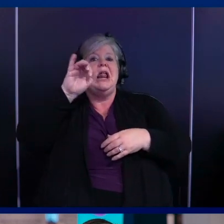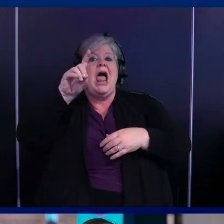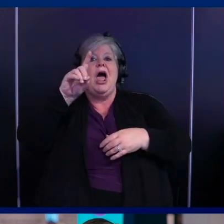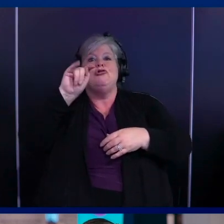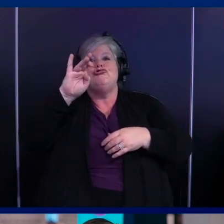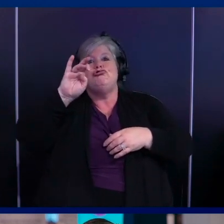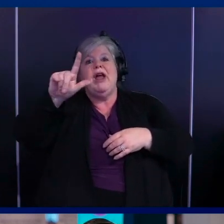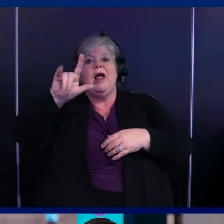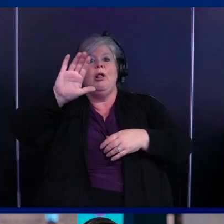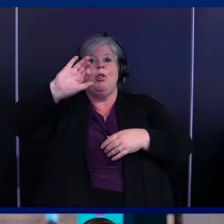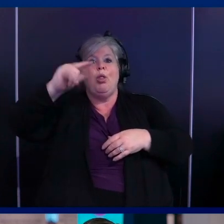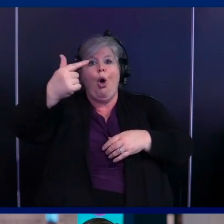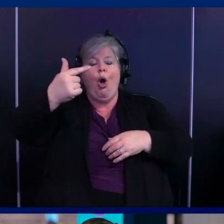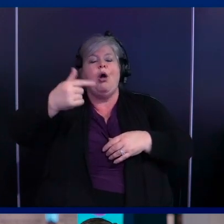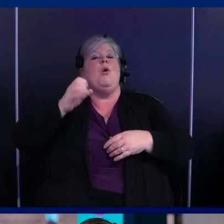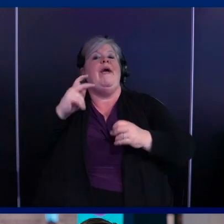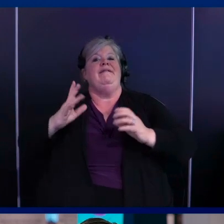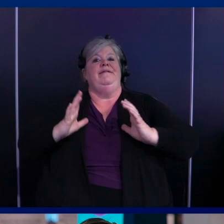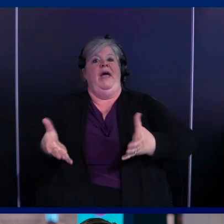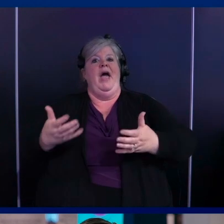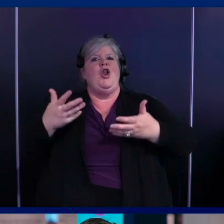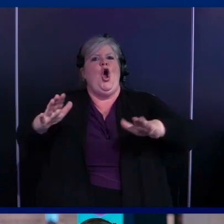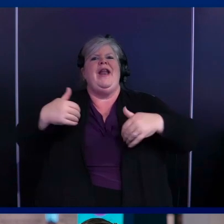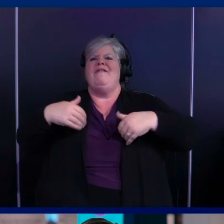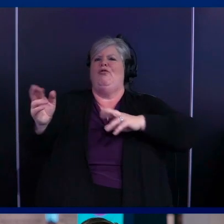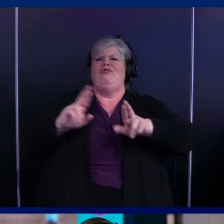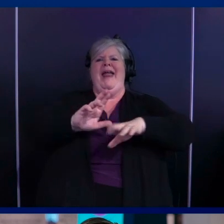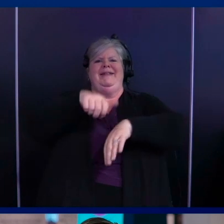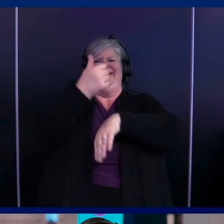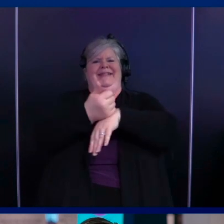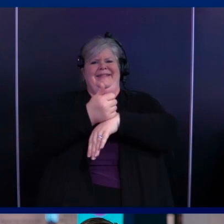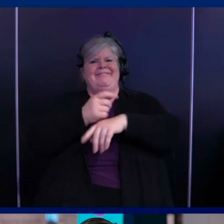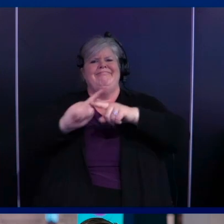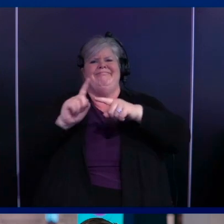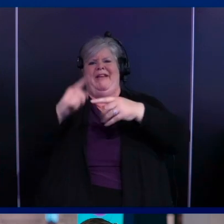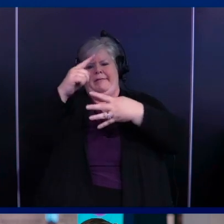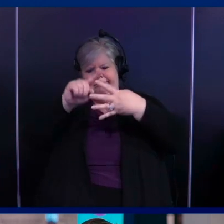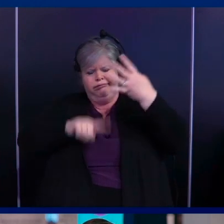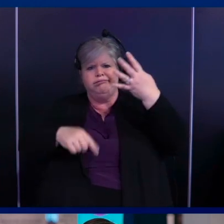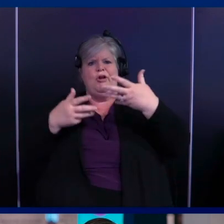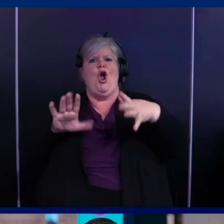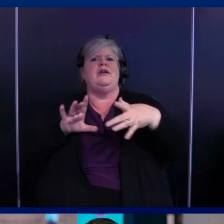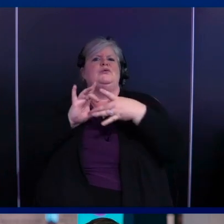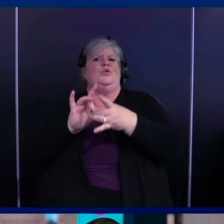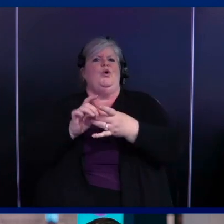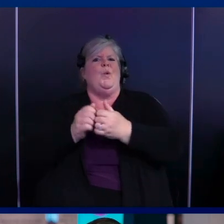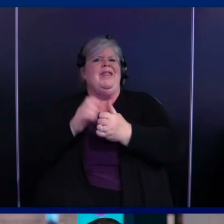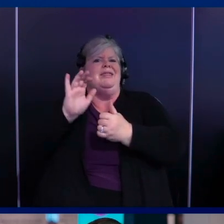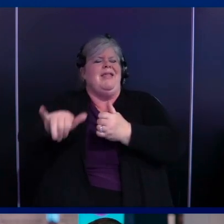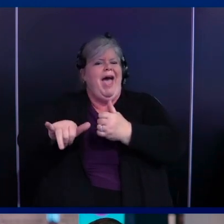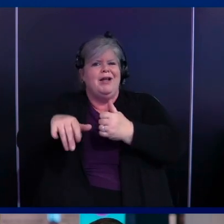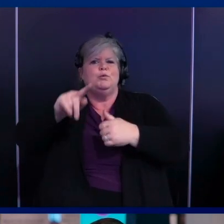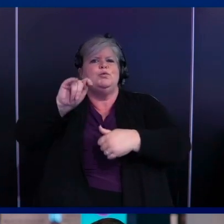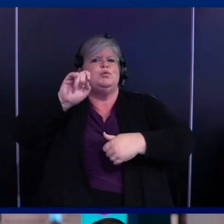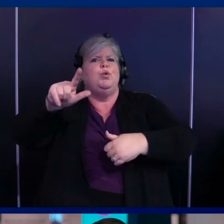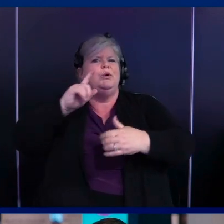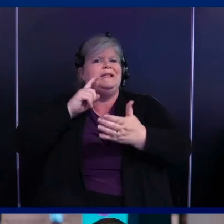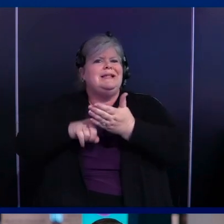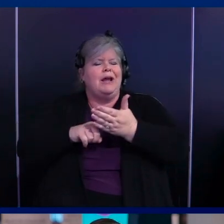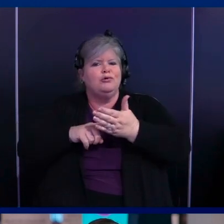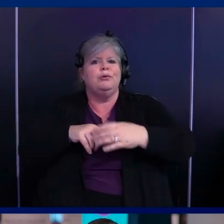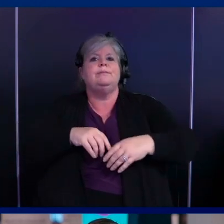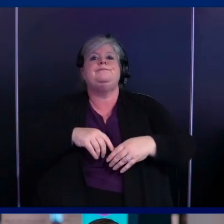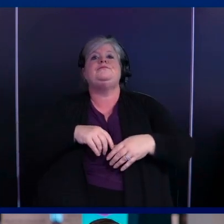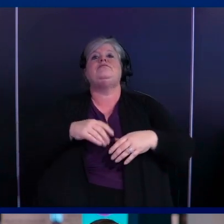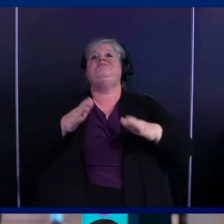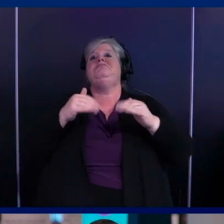out of the box, I have a number of rules that are already set up and associated with this detector. So doing things like looking for